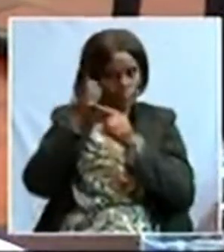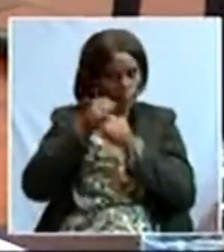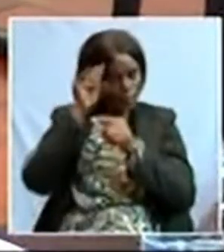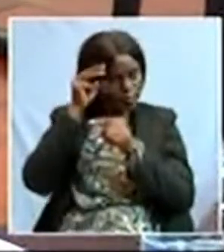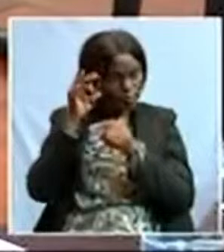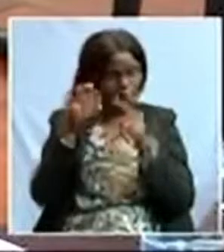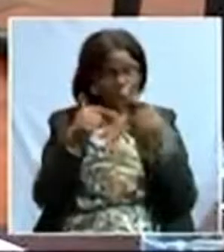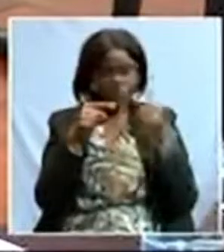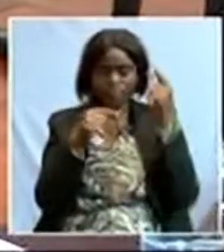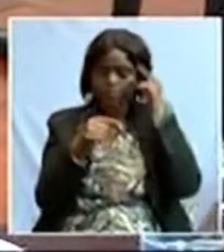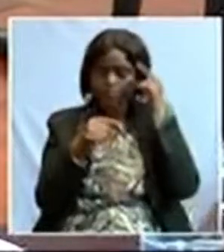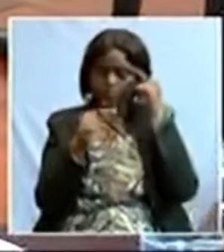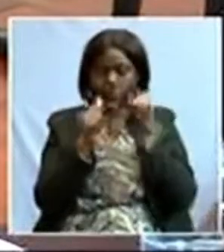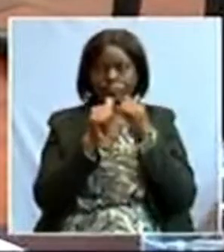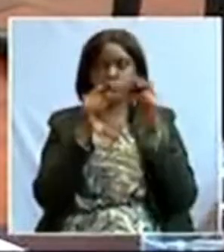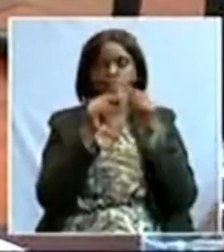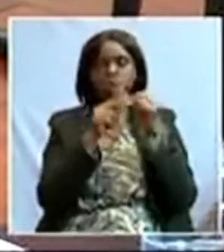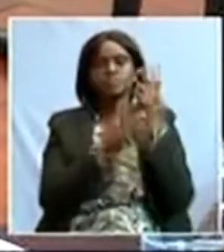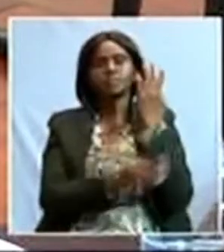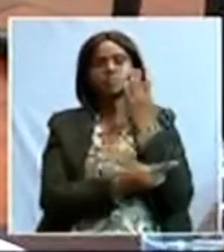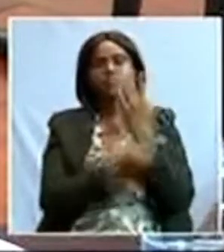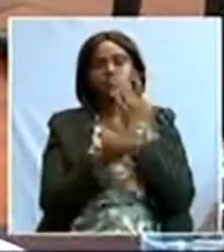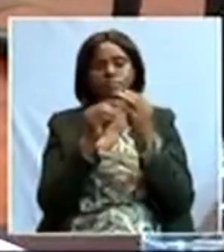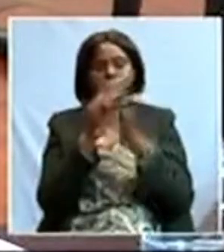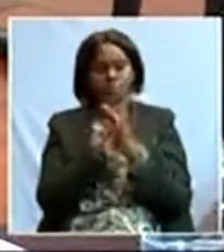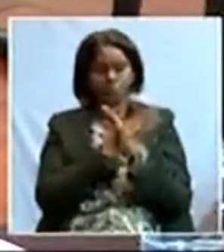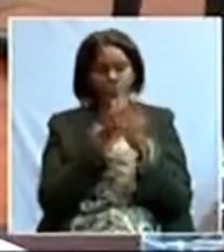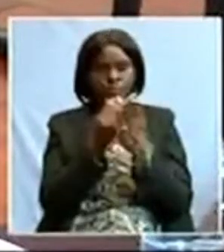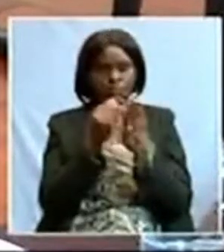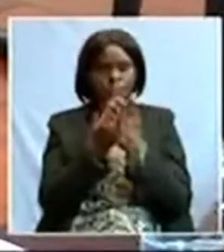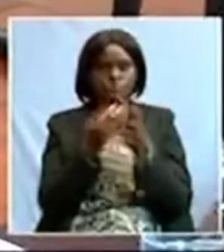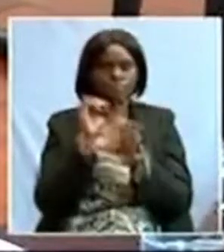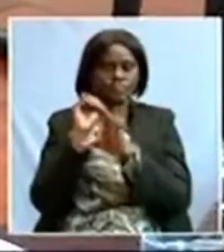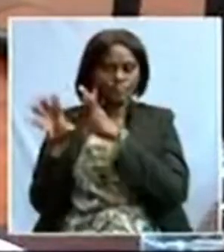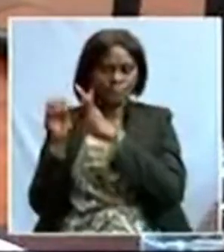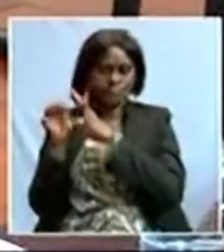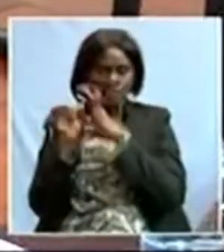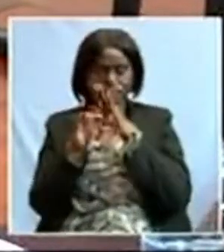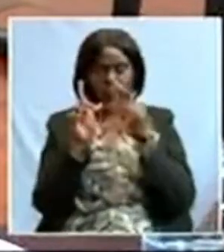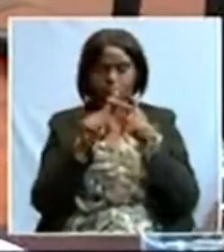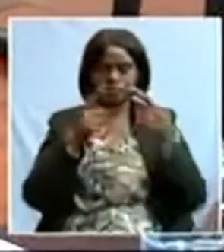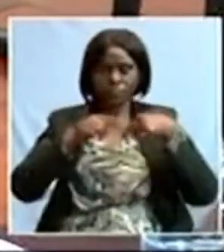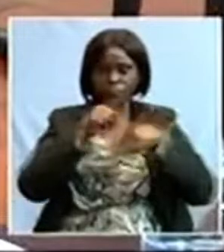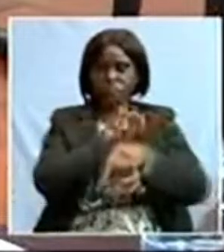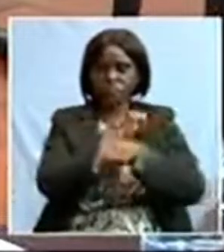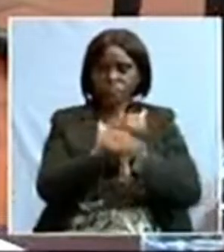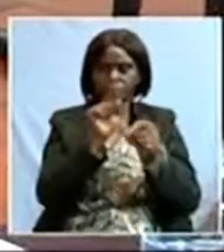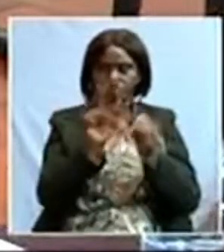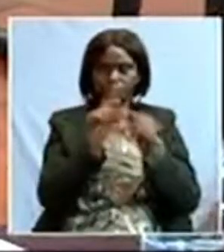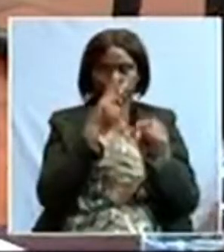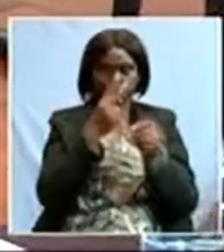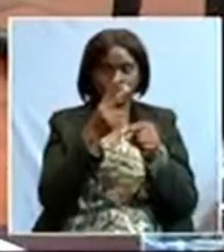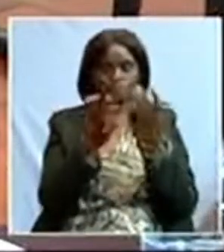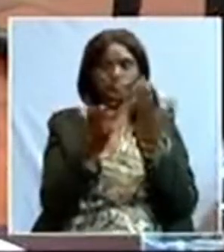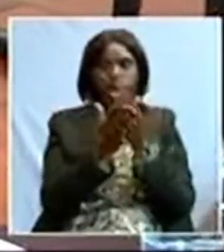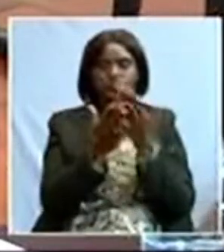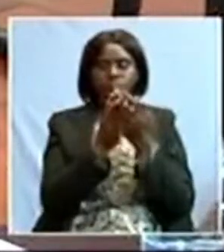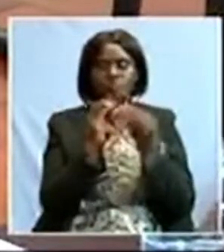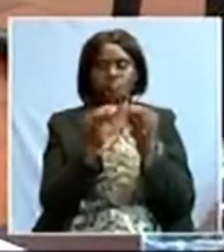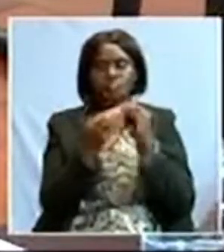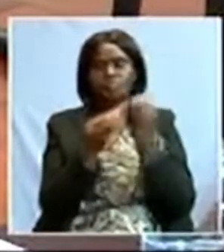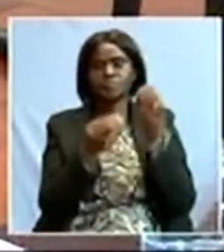Local Government and Rural Development before funds are remitted to the local authority. See Appendix